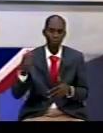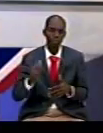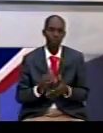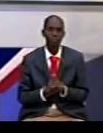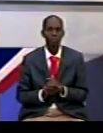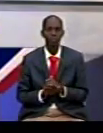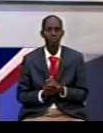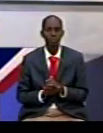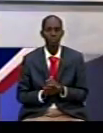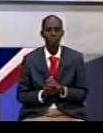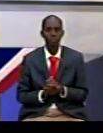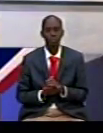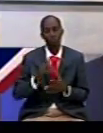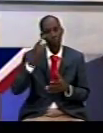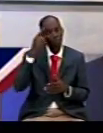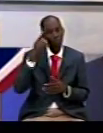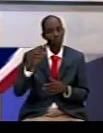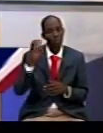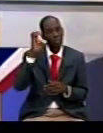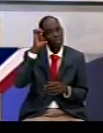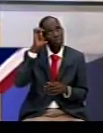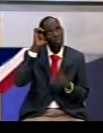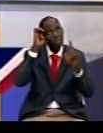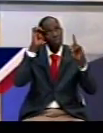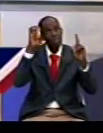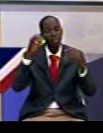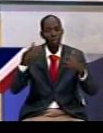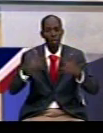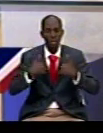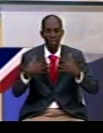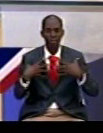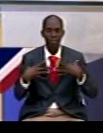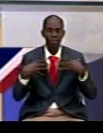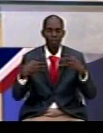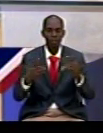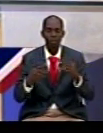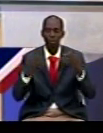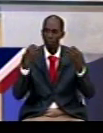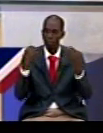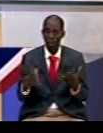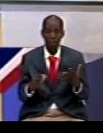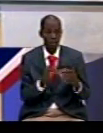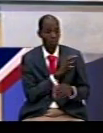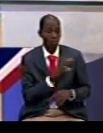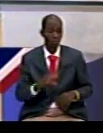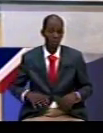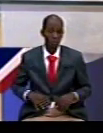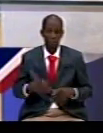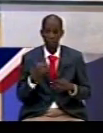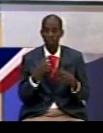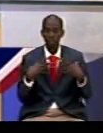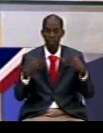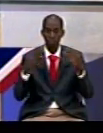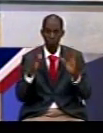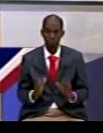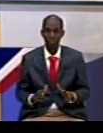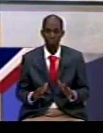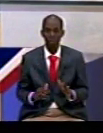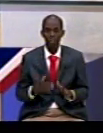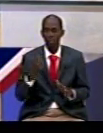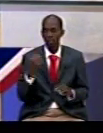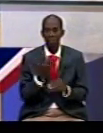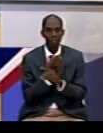10. For he had healed many. Christ, the healer,